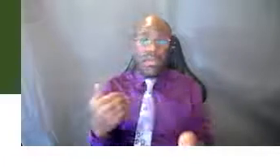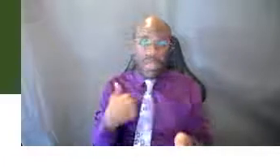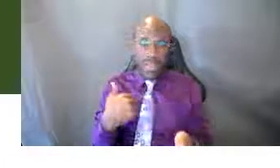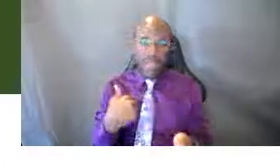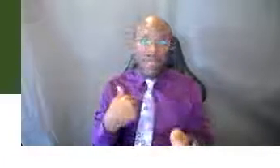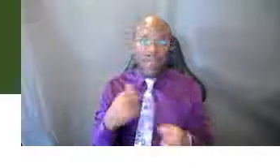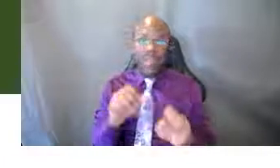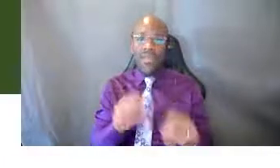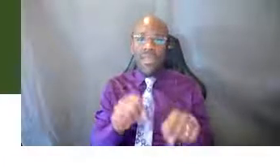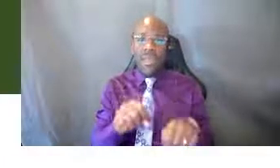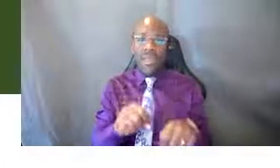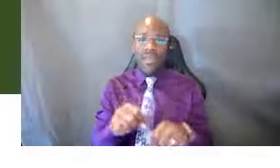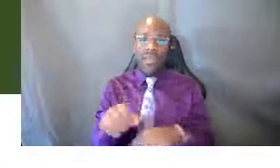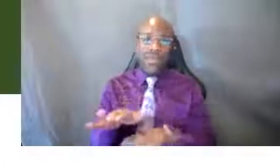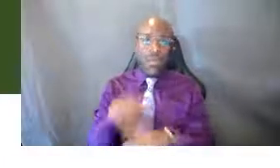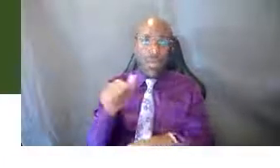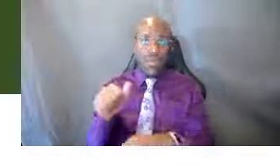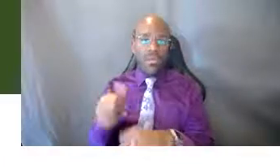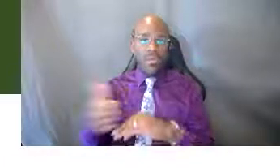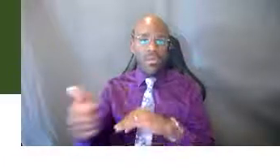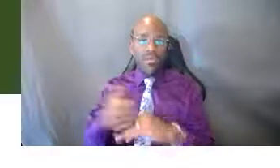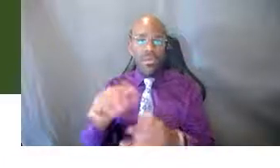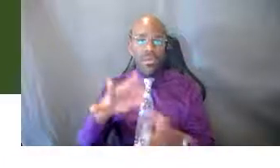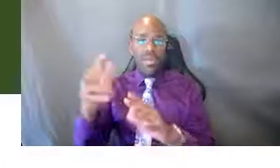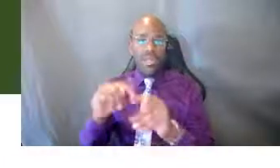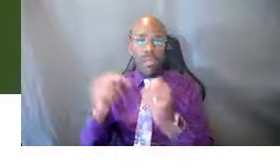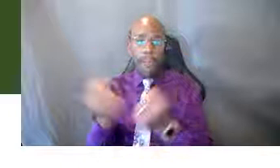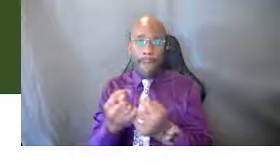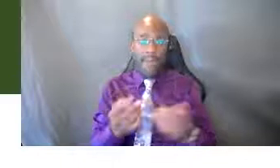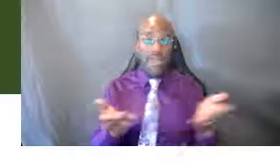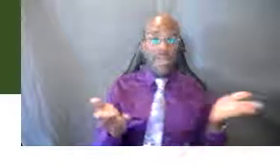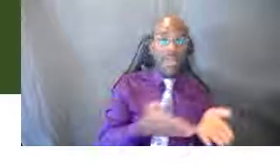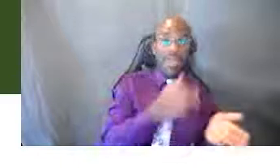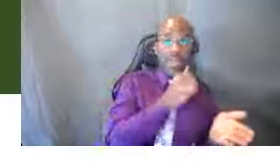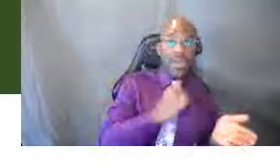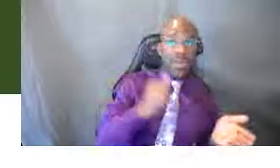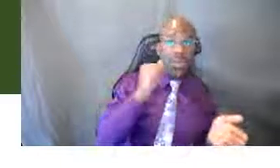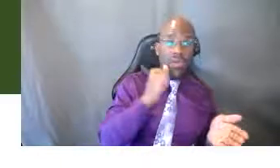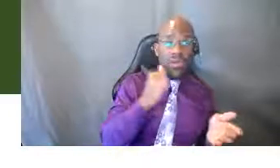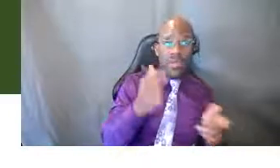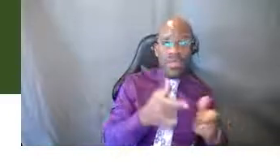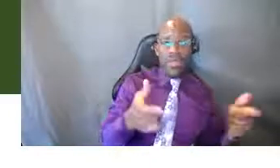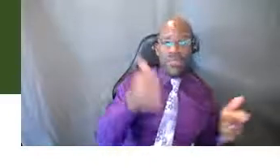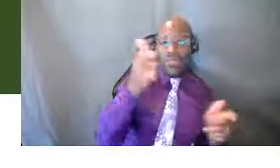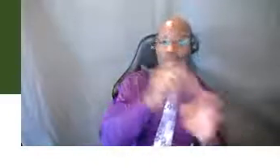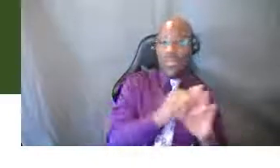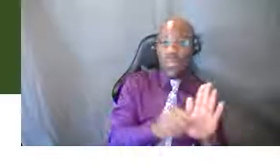Arizona, it may need to be more than 6 because we are a larger state, but again, it